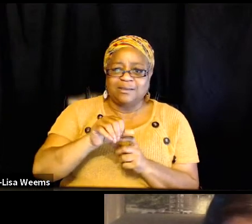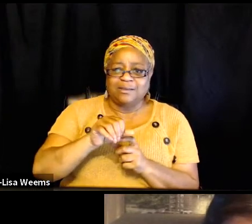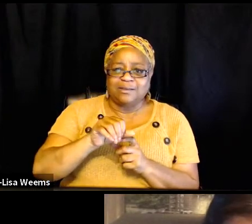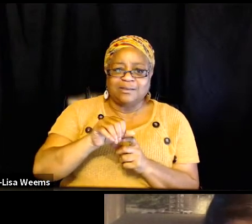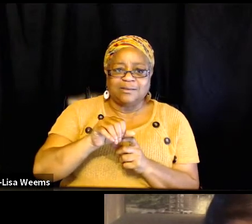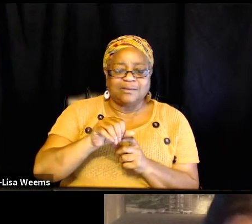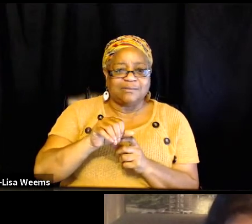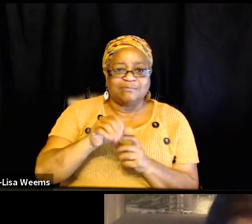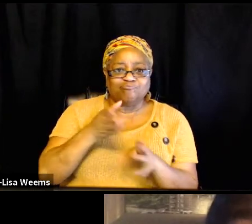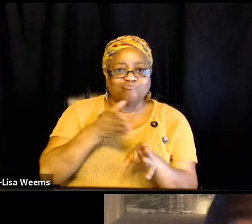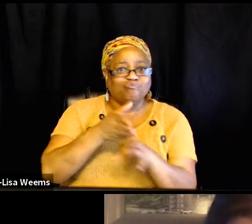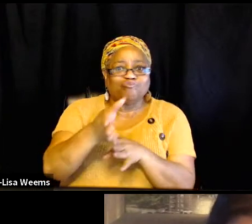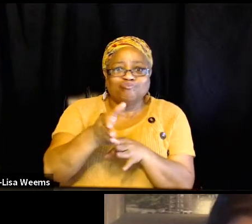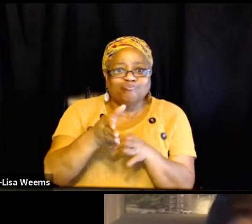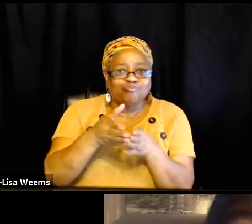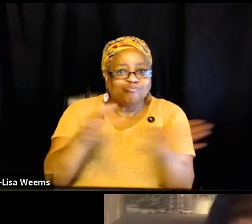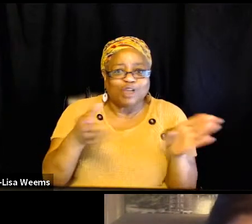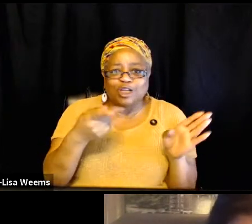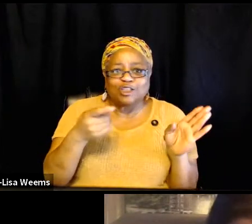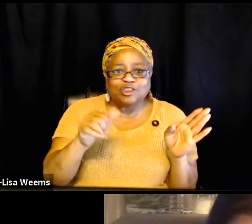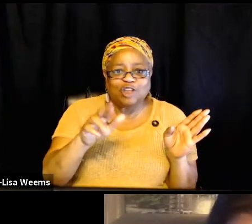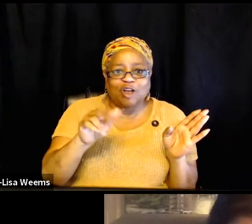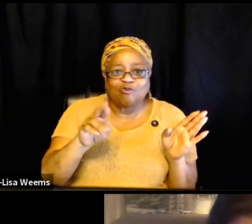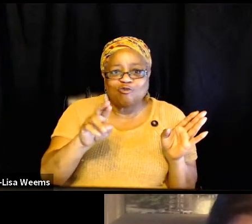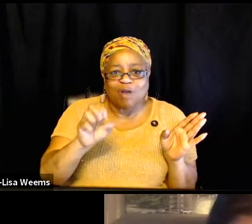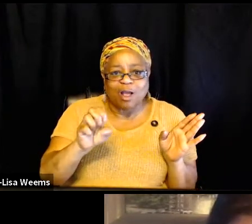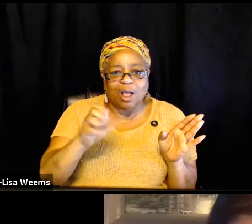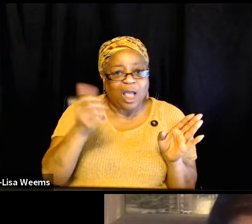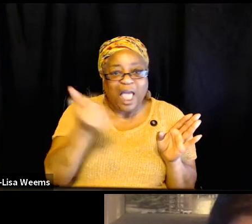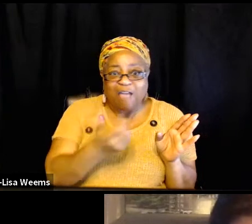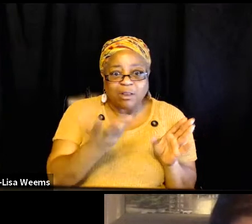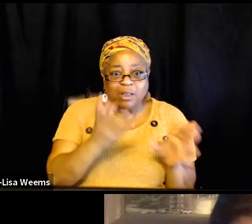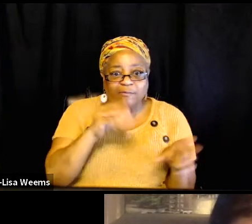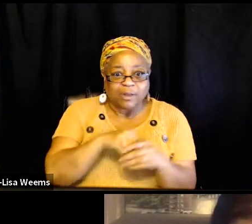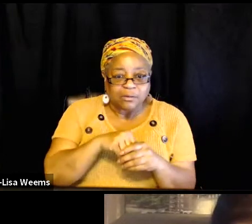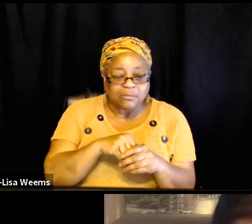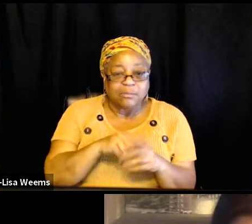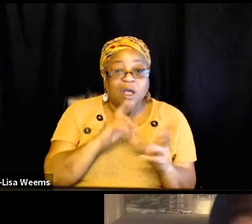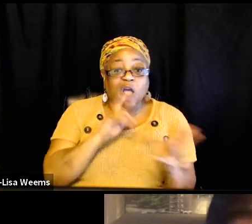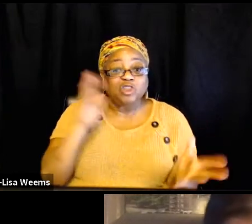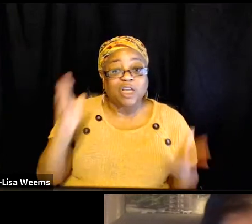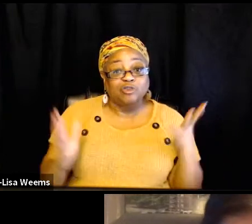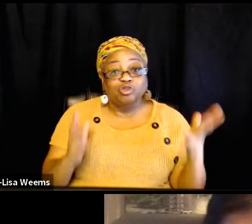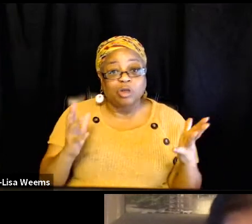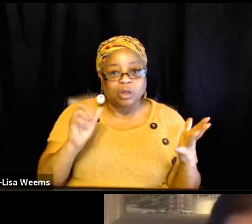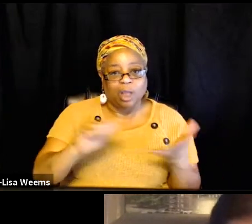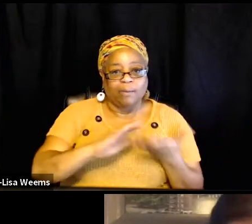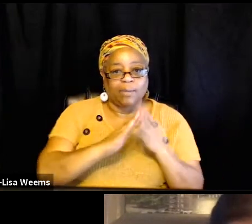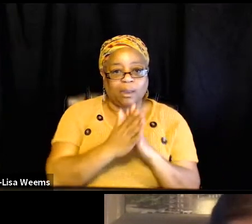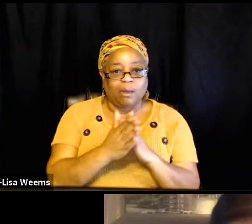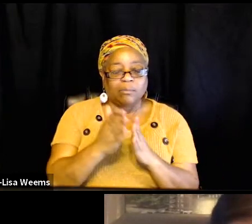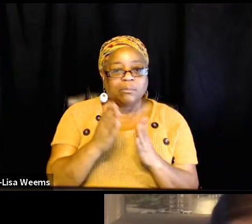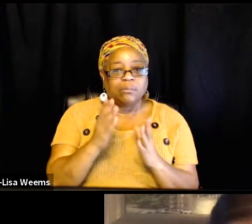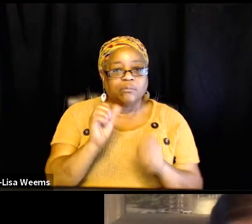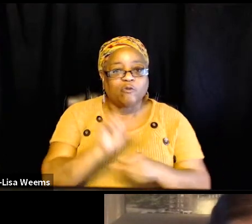genre. You know, it's where everything can fit in, you know? Like a gesture can be a performance. Like a drawing can be